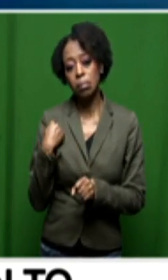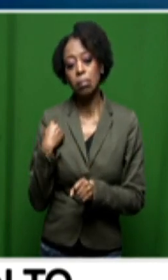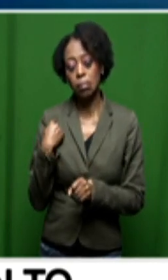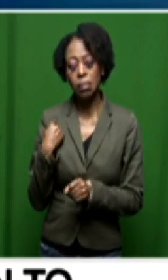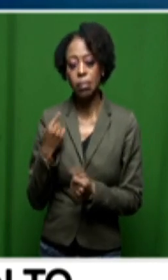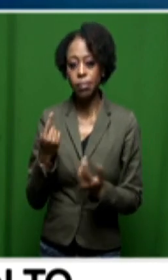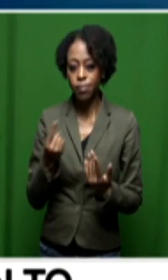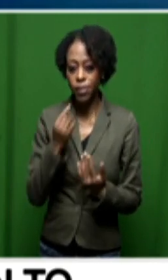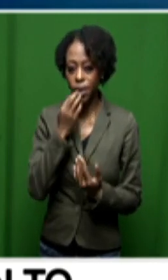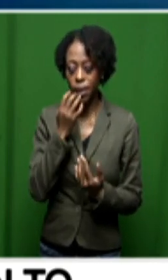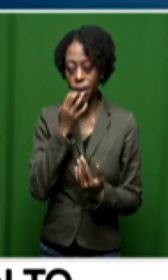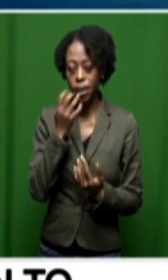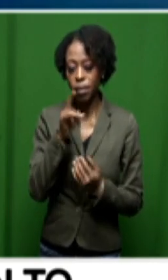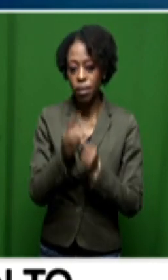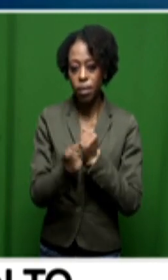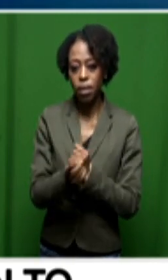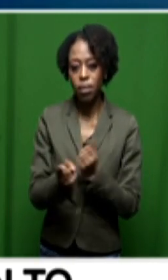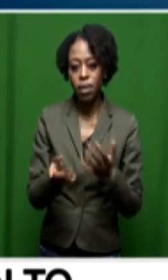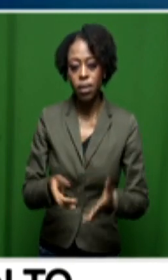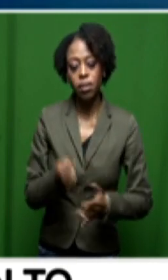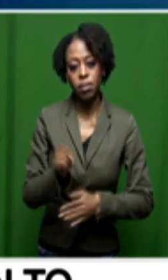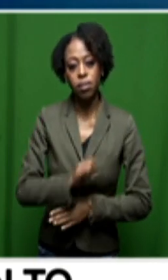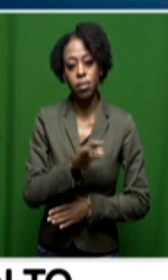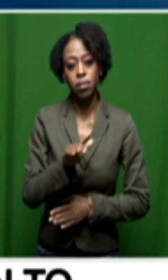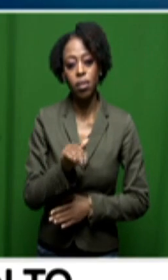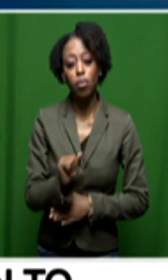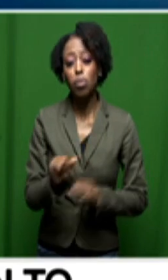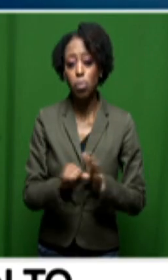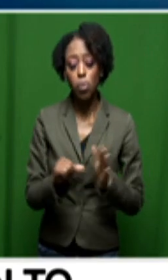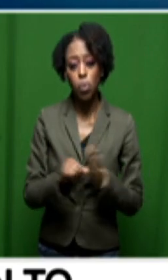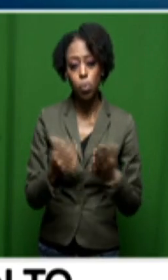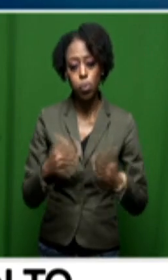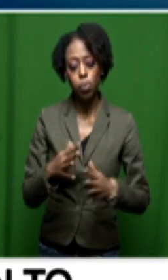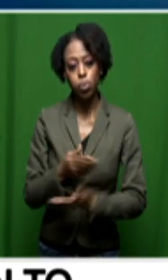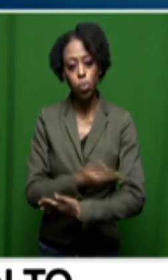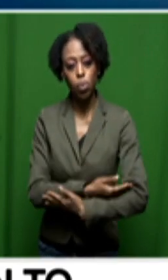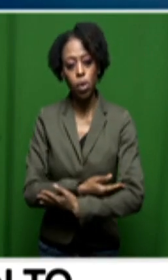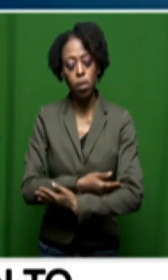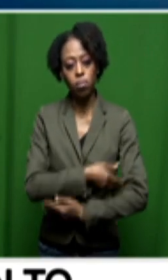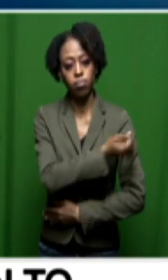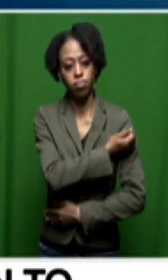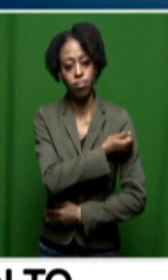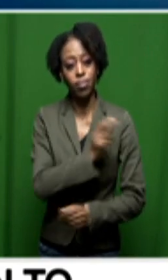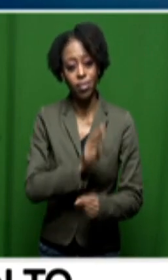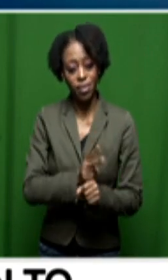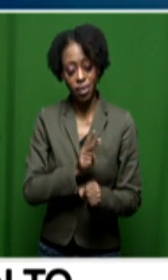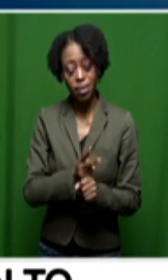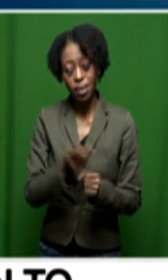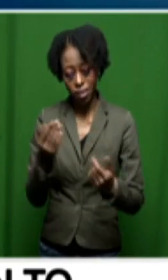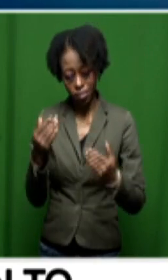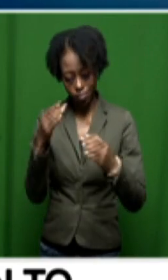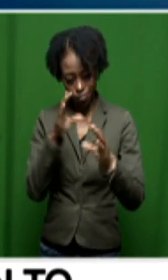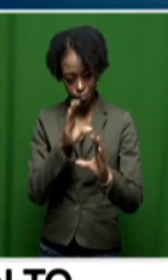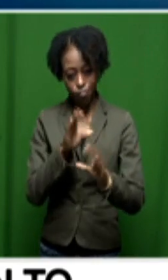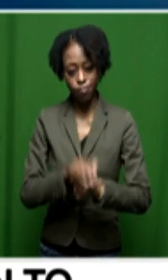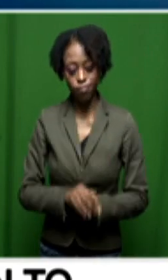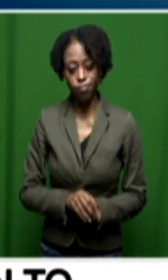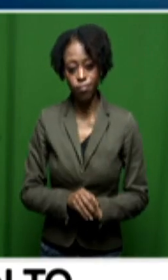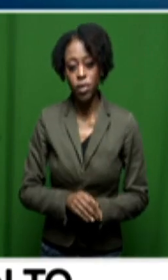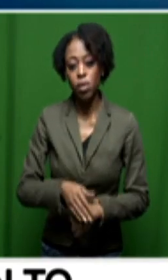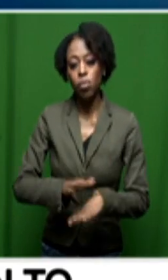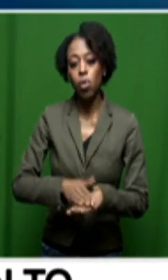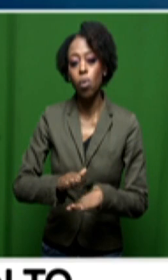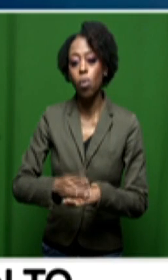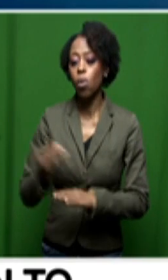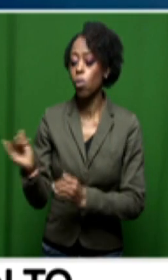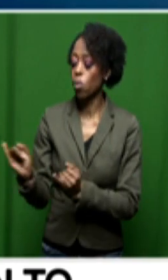scare of a measles outbreak in South Africa, the importance of childhood vaccination has once again been brought to the fore. So for more on this, we